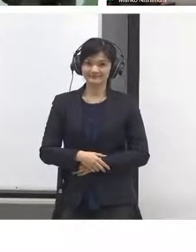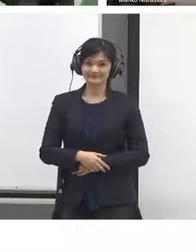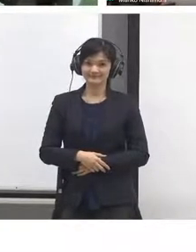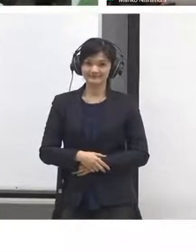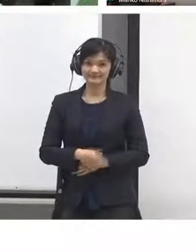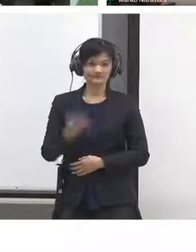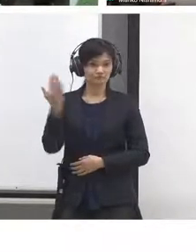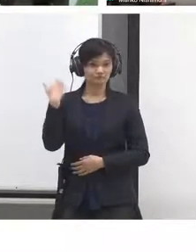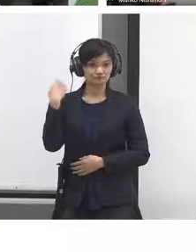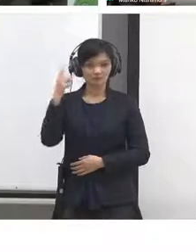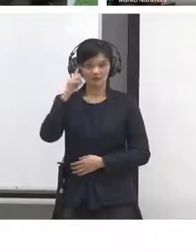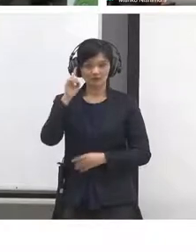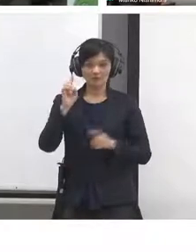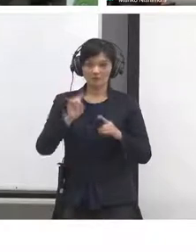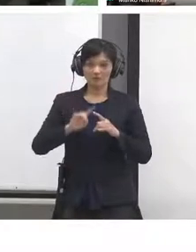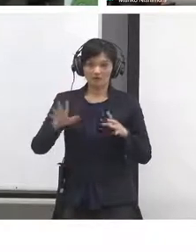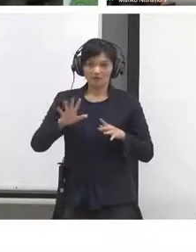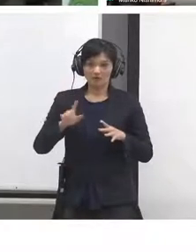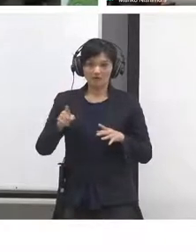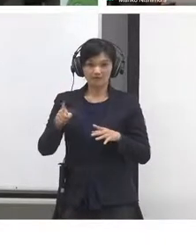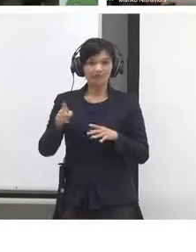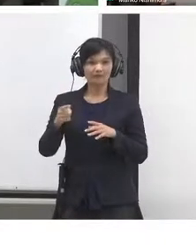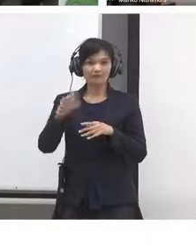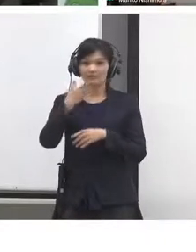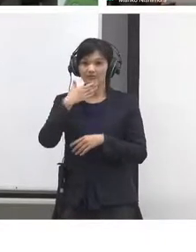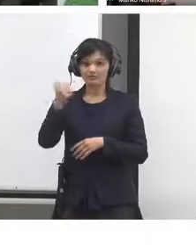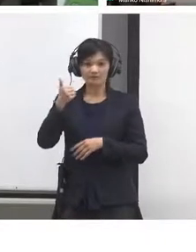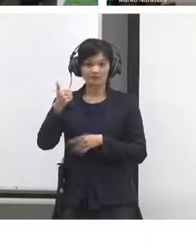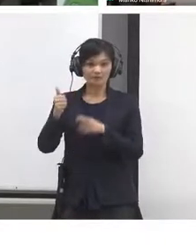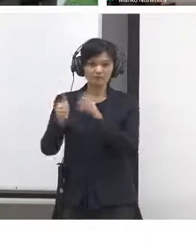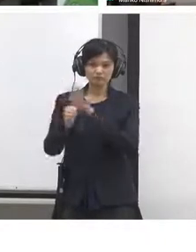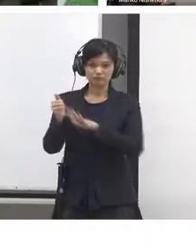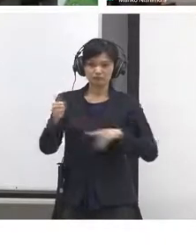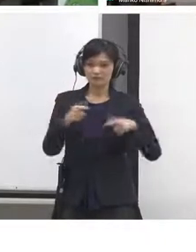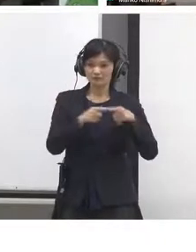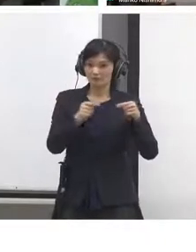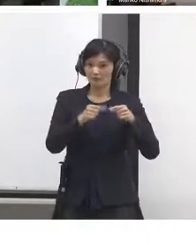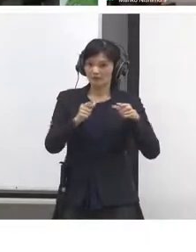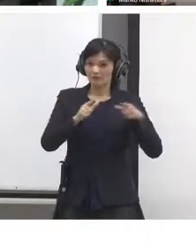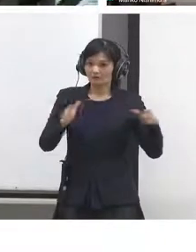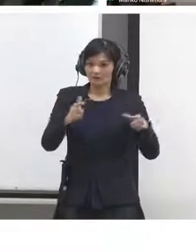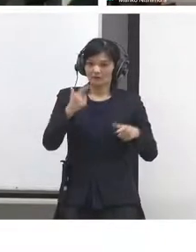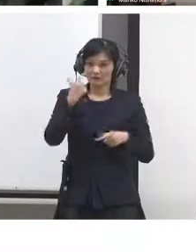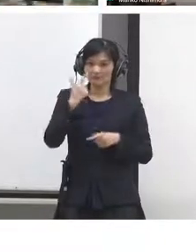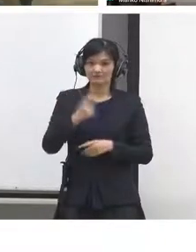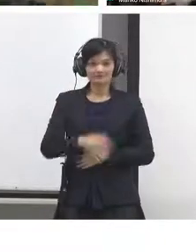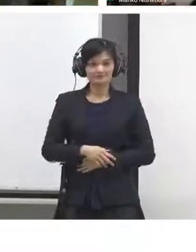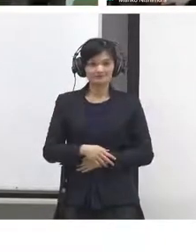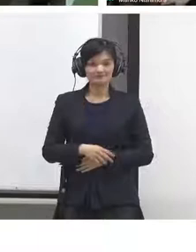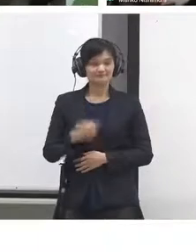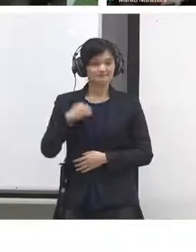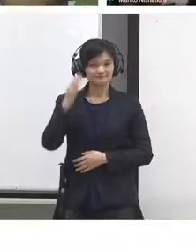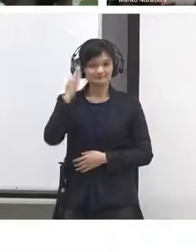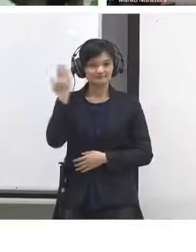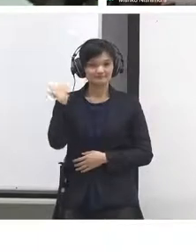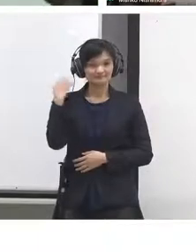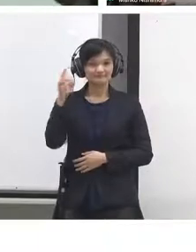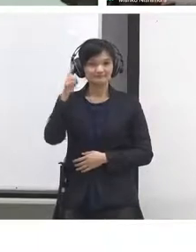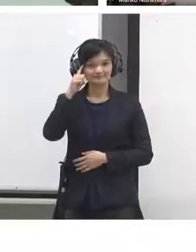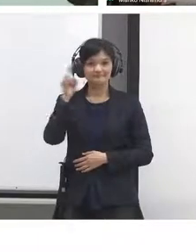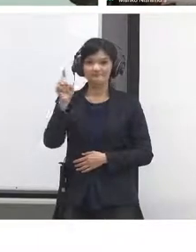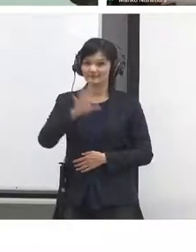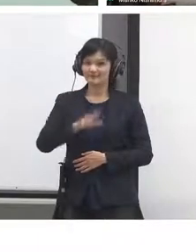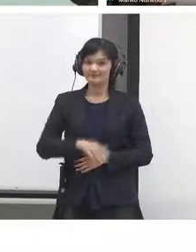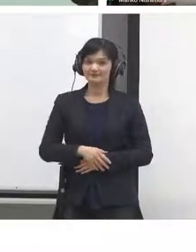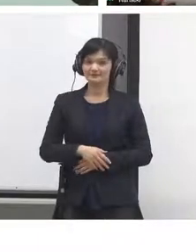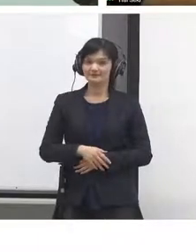And okay, so maybe we go back to the question of the some audience.